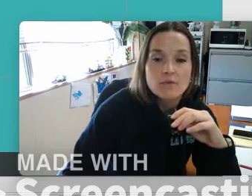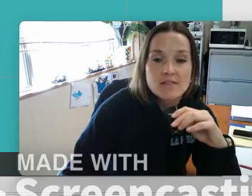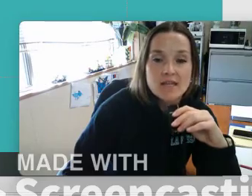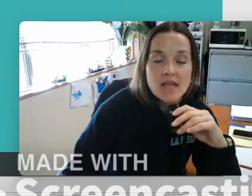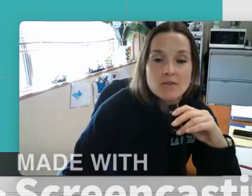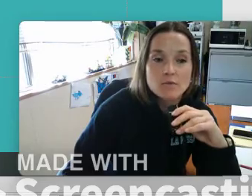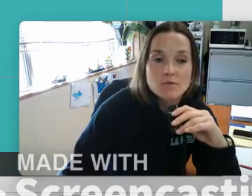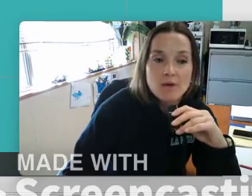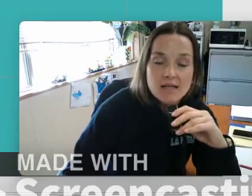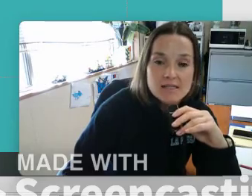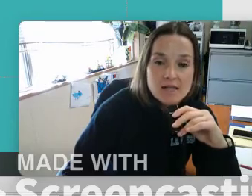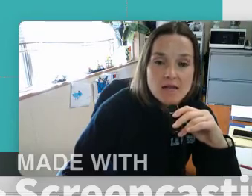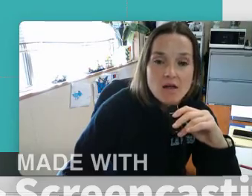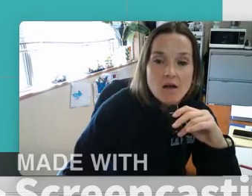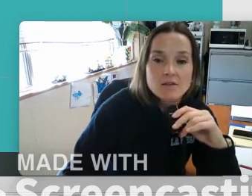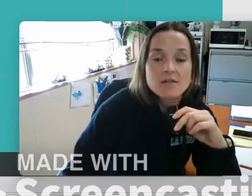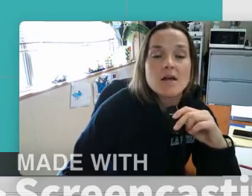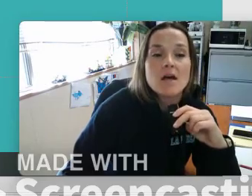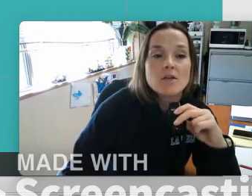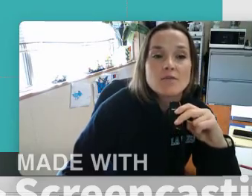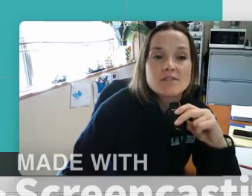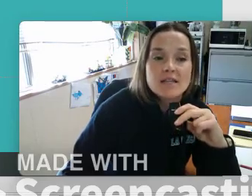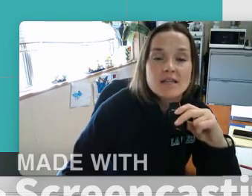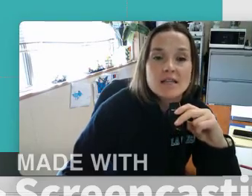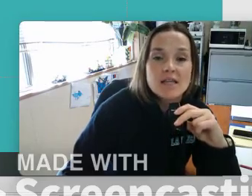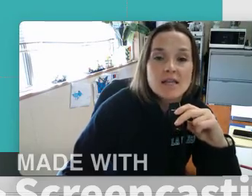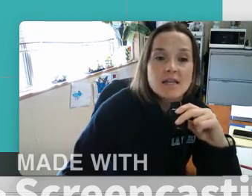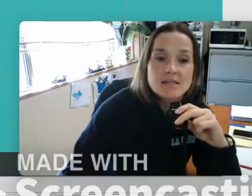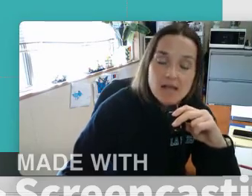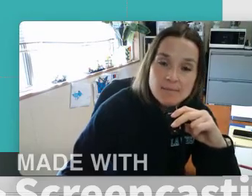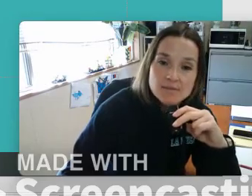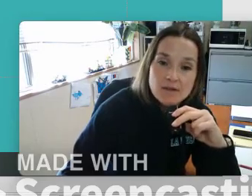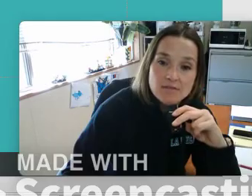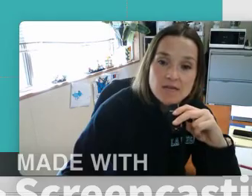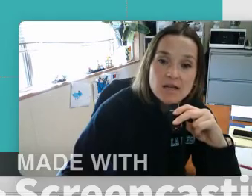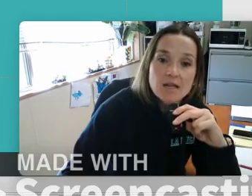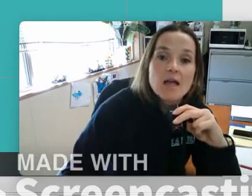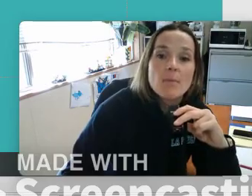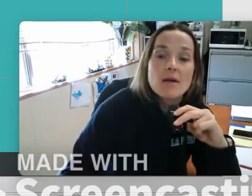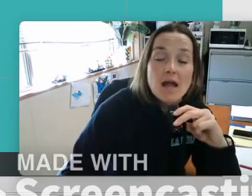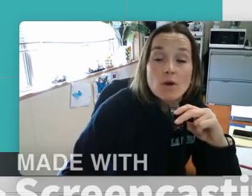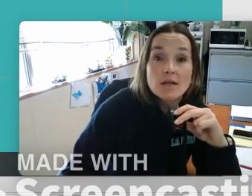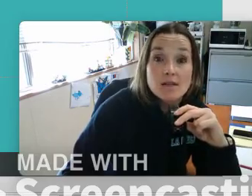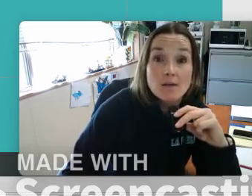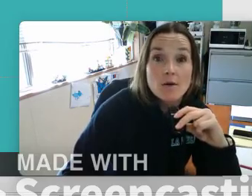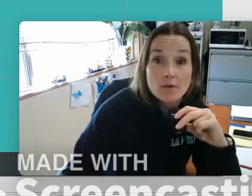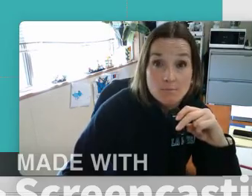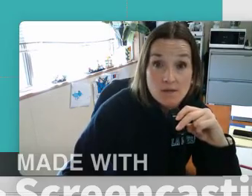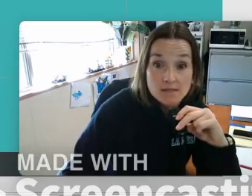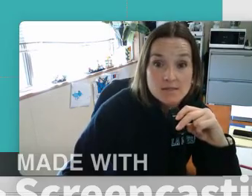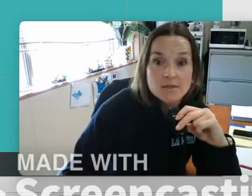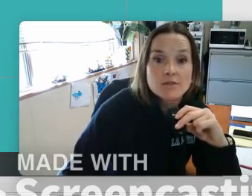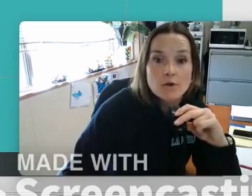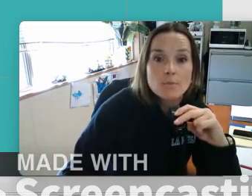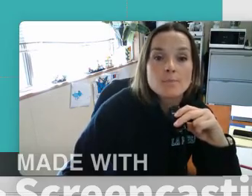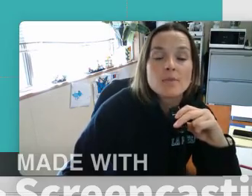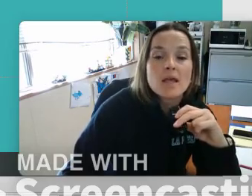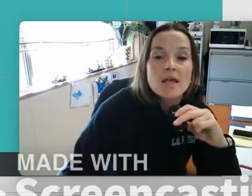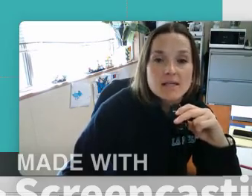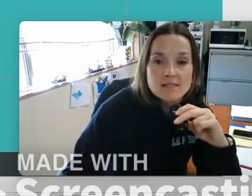You've seen it in those practice dialogues. You've seen it in assignments we have done, but now we're going to talk about what it means.